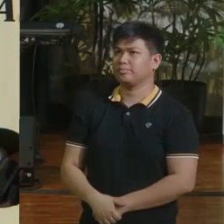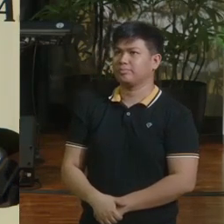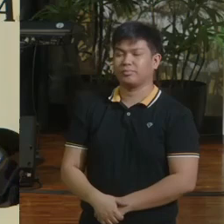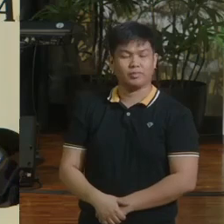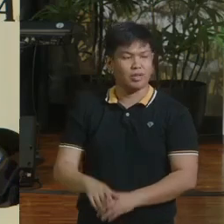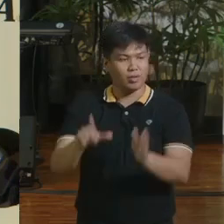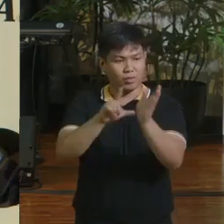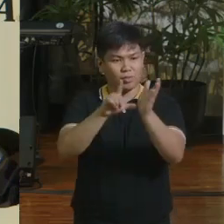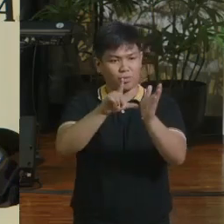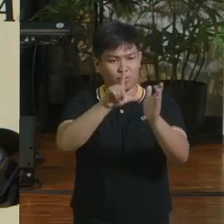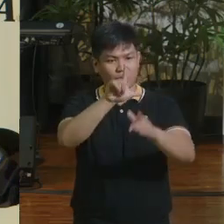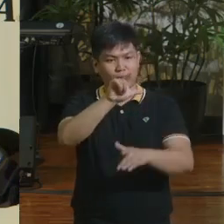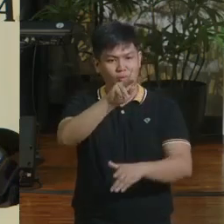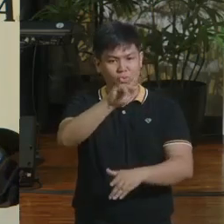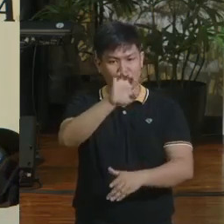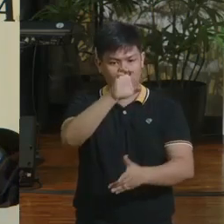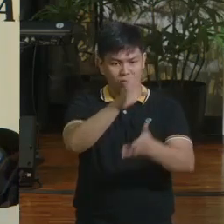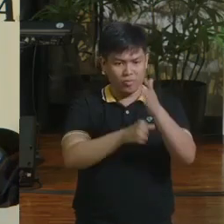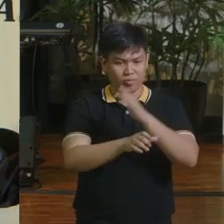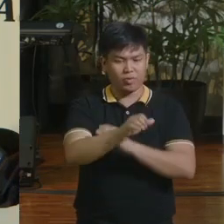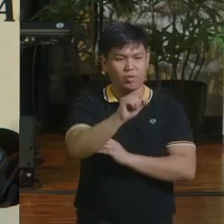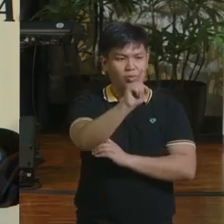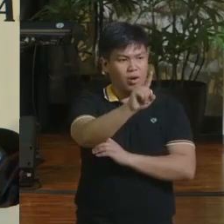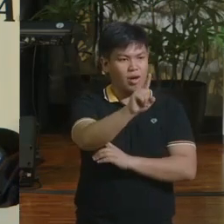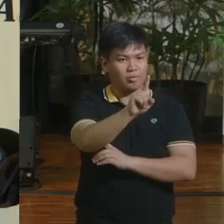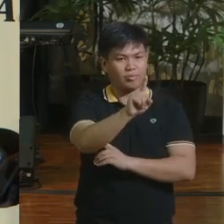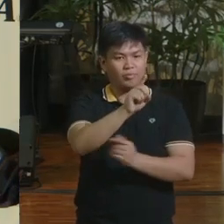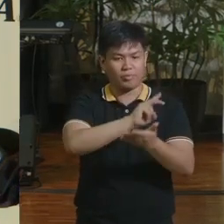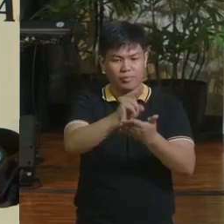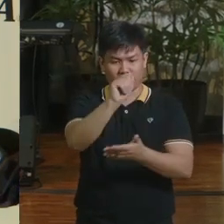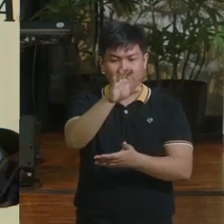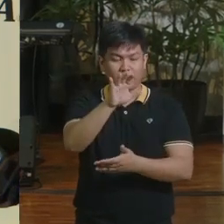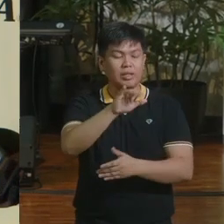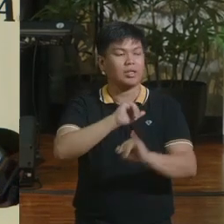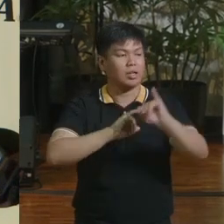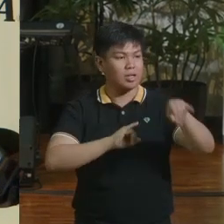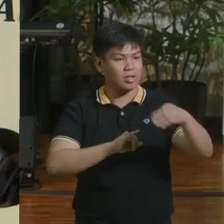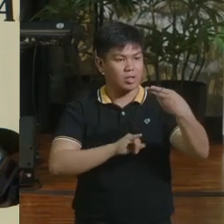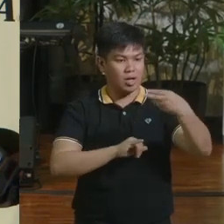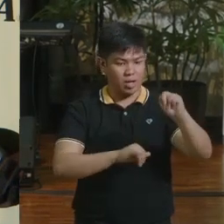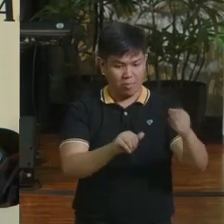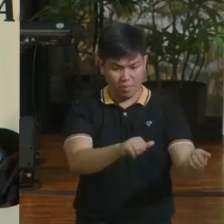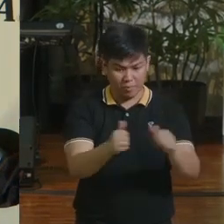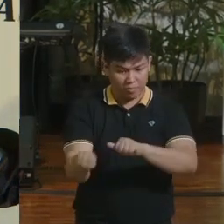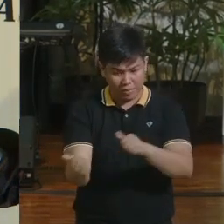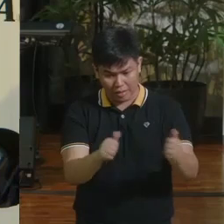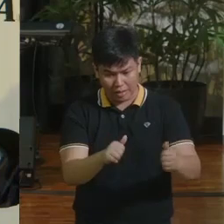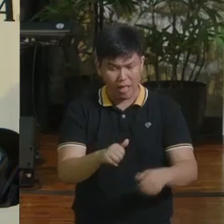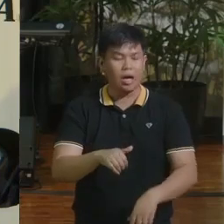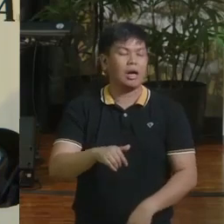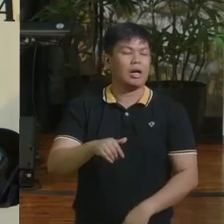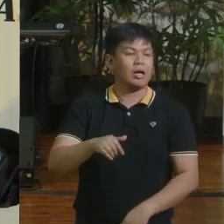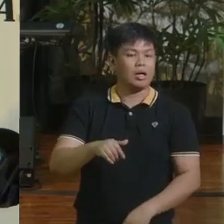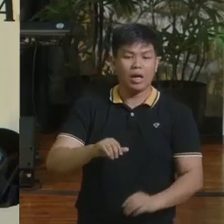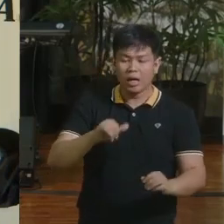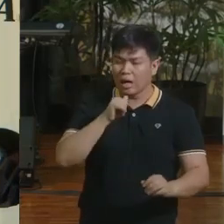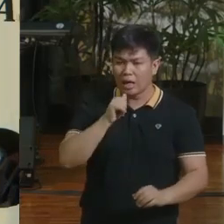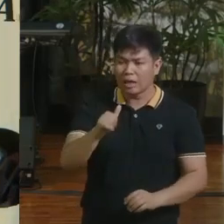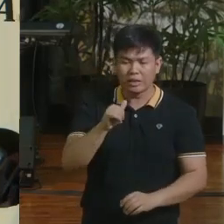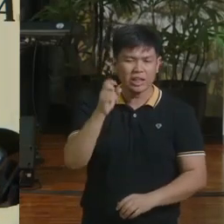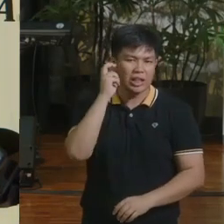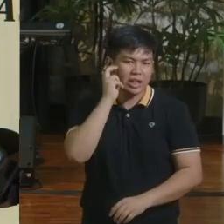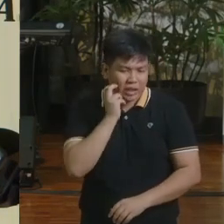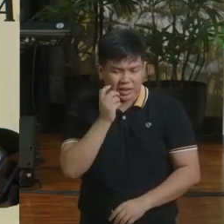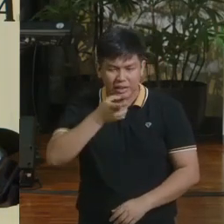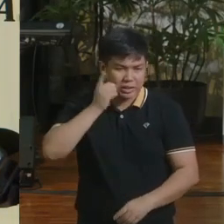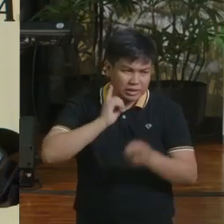Sa Luke 1:15, tungkol kay John the Baptist, for he will be great before the Lord, and he must not drink wine or strong drink, and he will